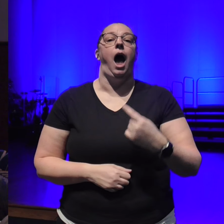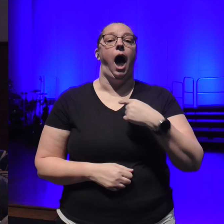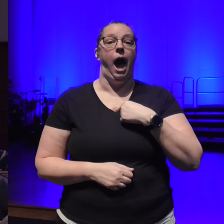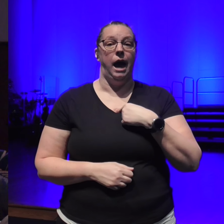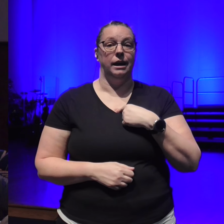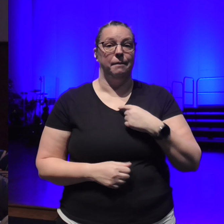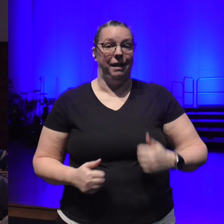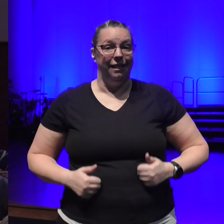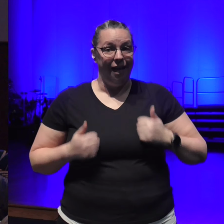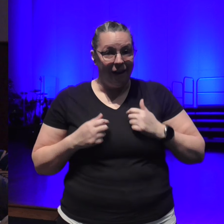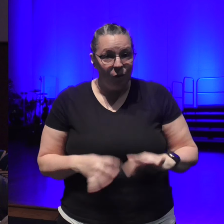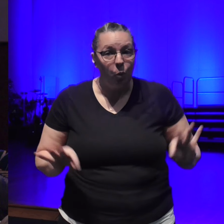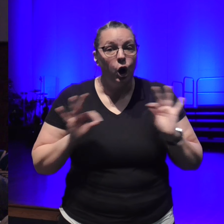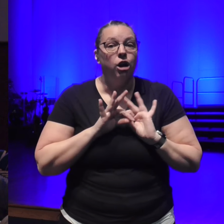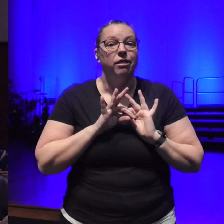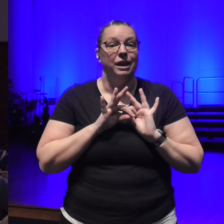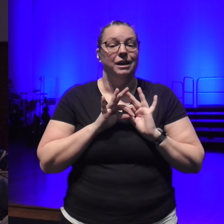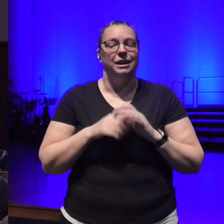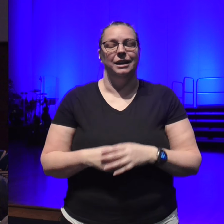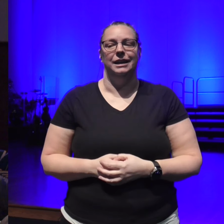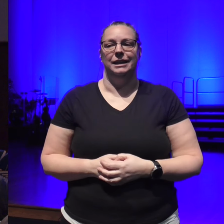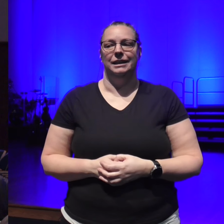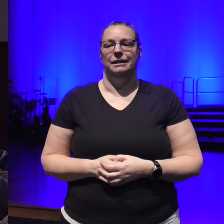I am life worthy.